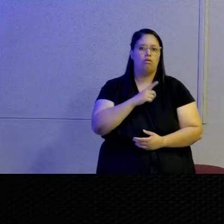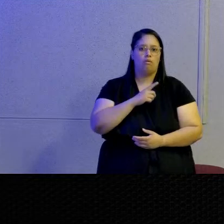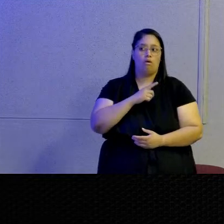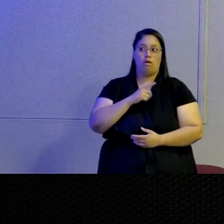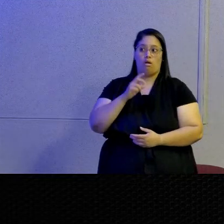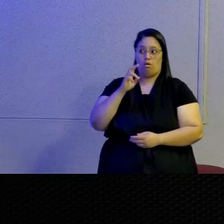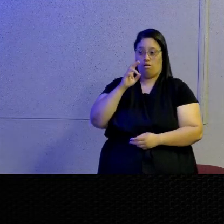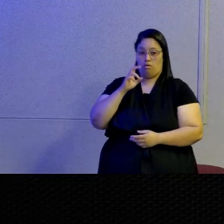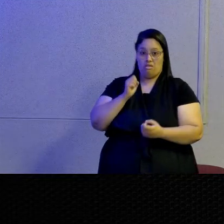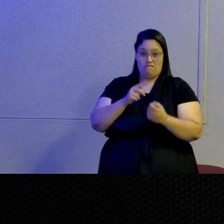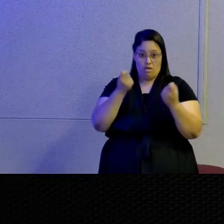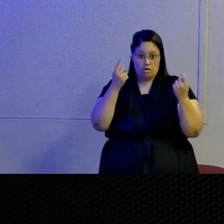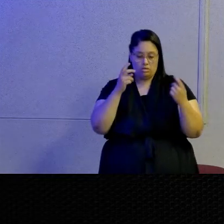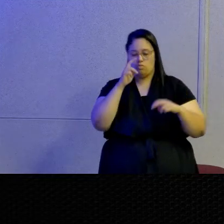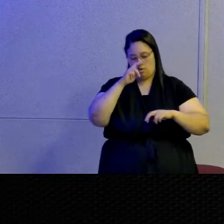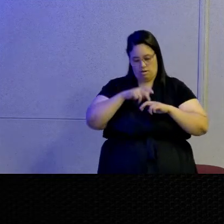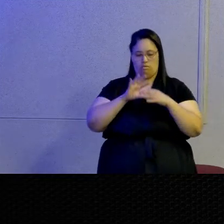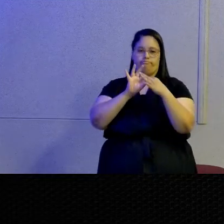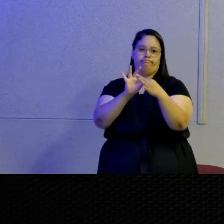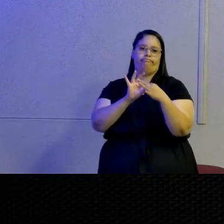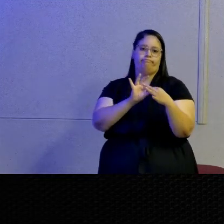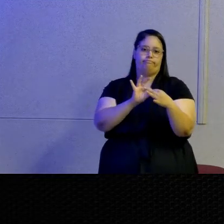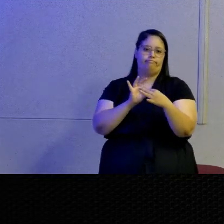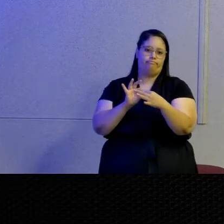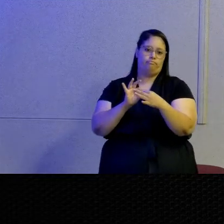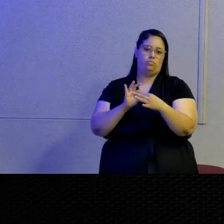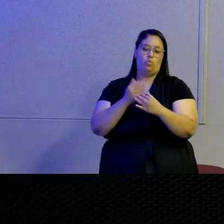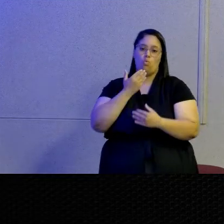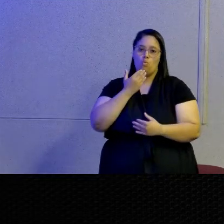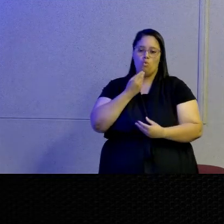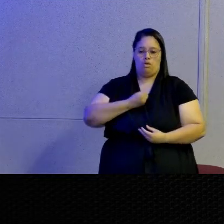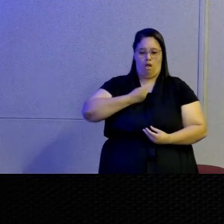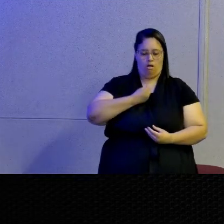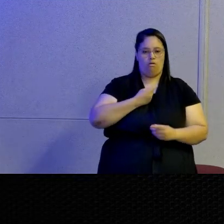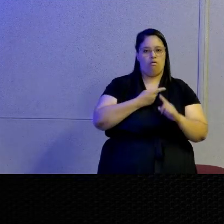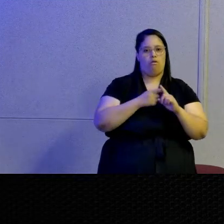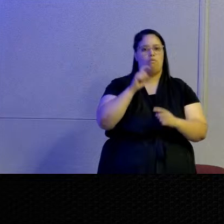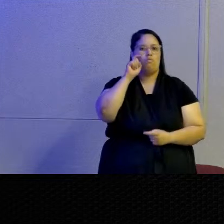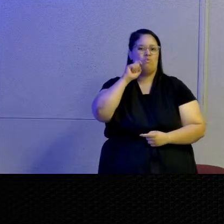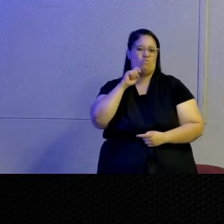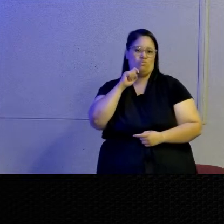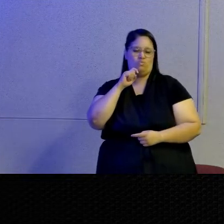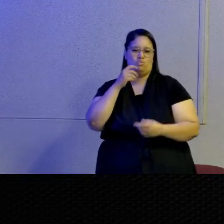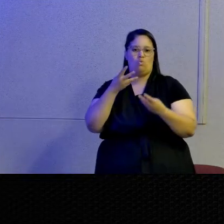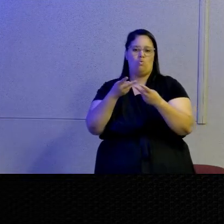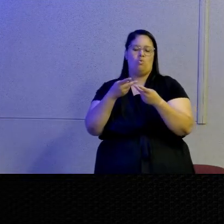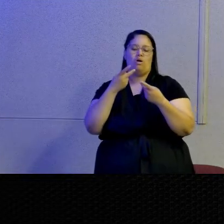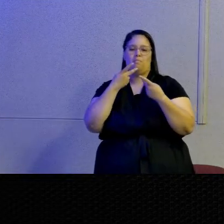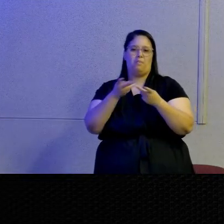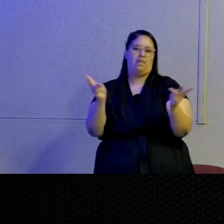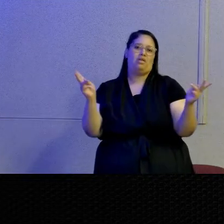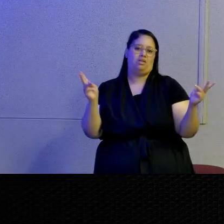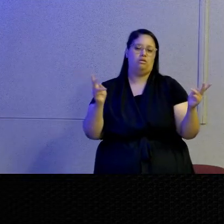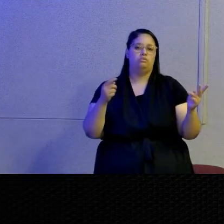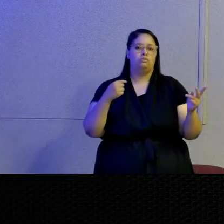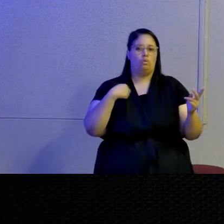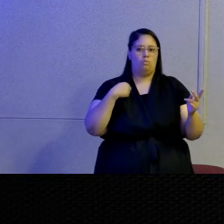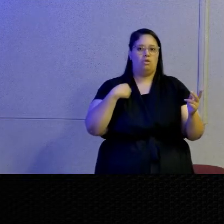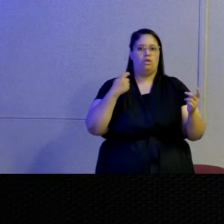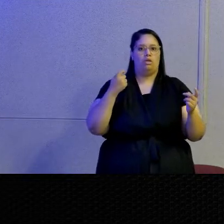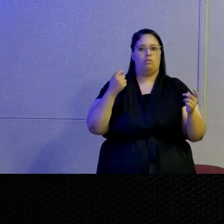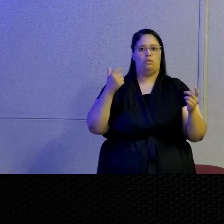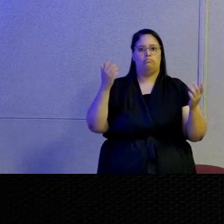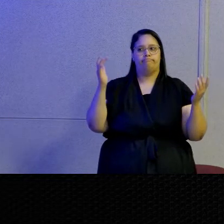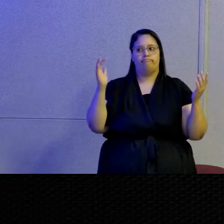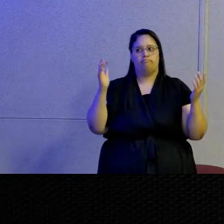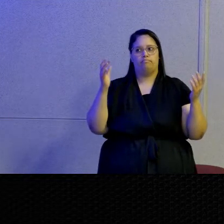you need to engage the young and the old, of course, the public. So I will scan through